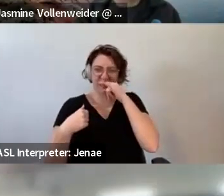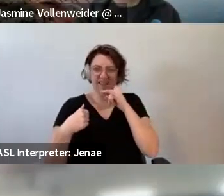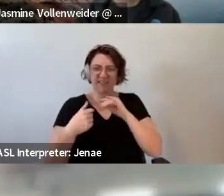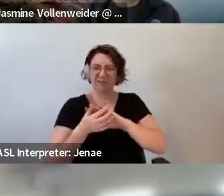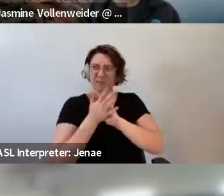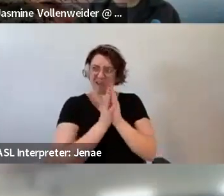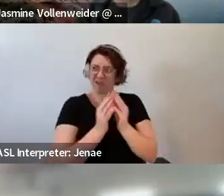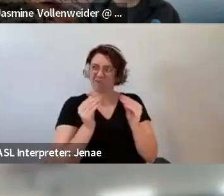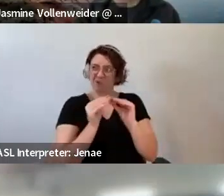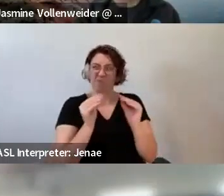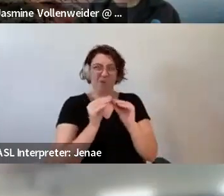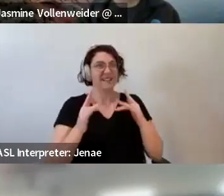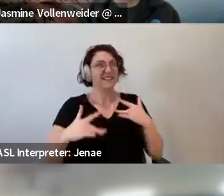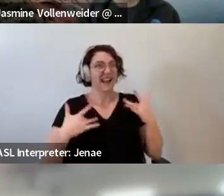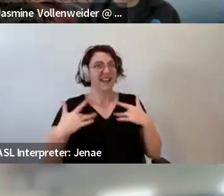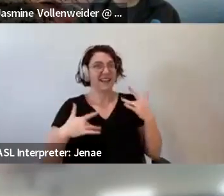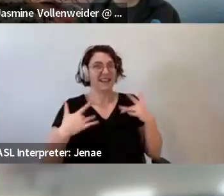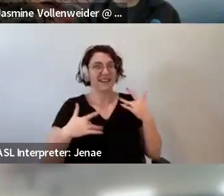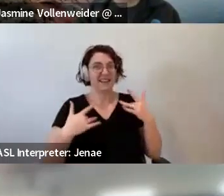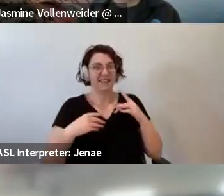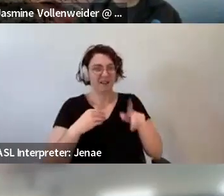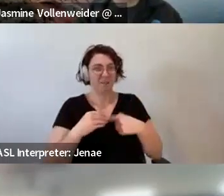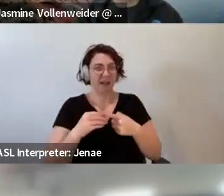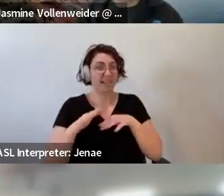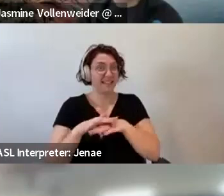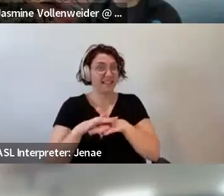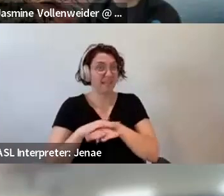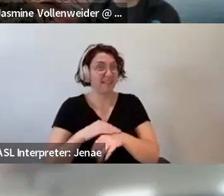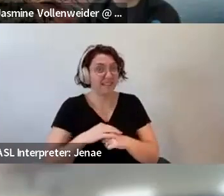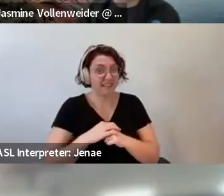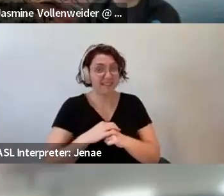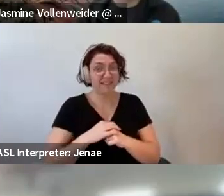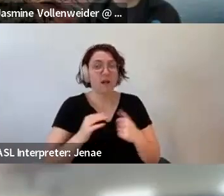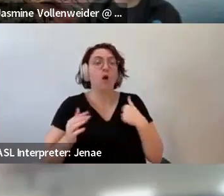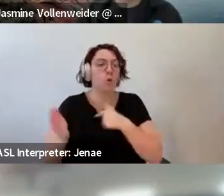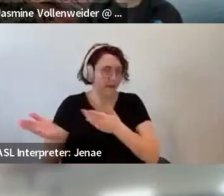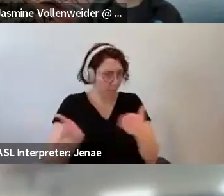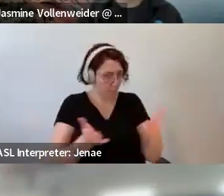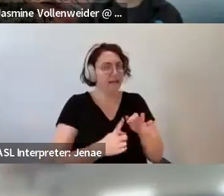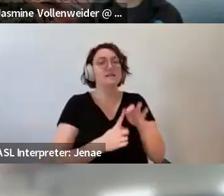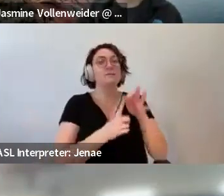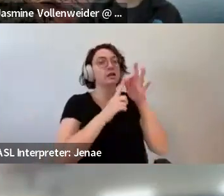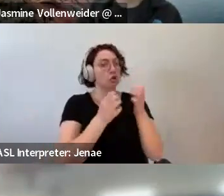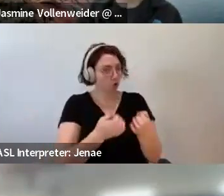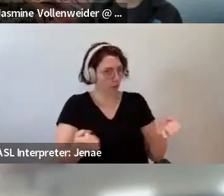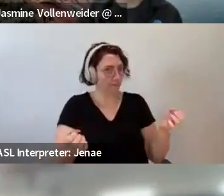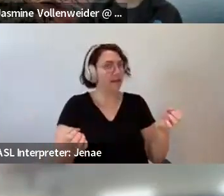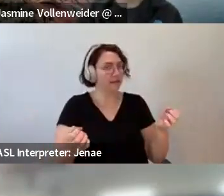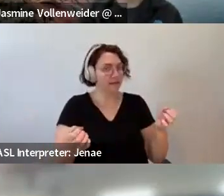excited about just having some accessibility. And we brought in specialized equipment to keep